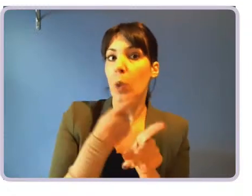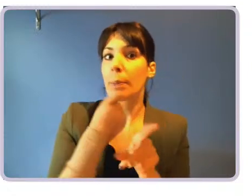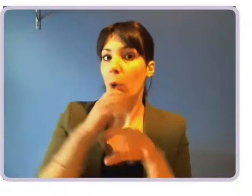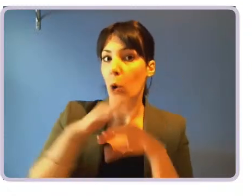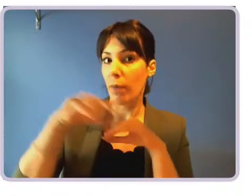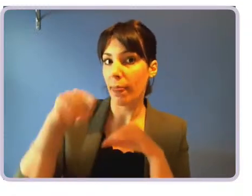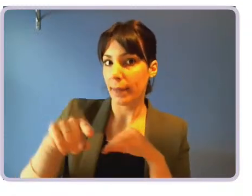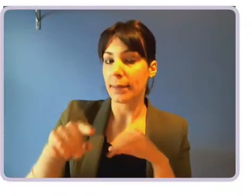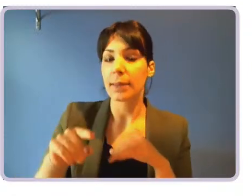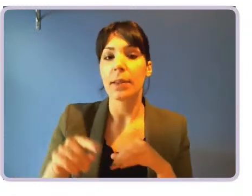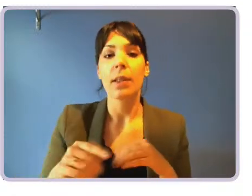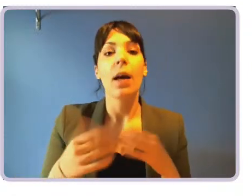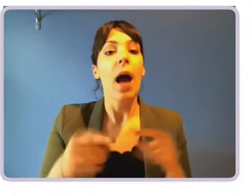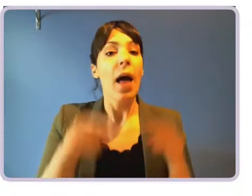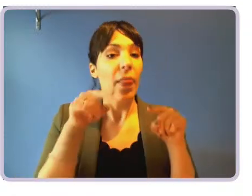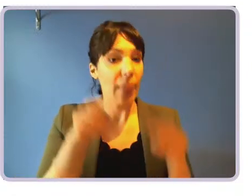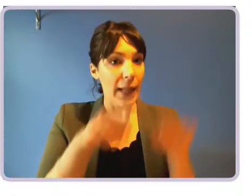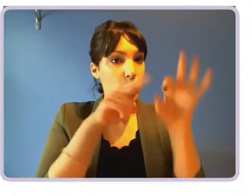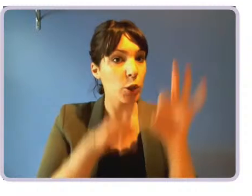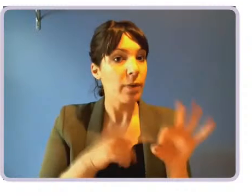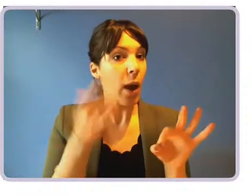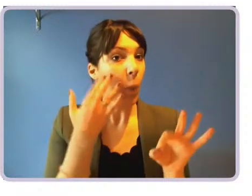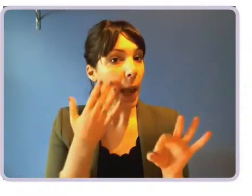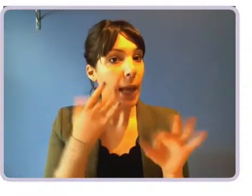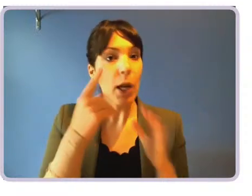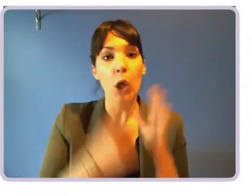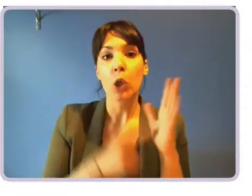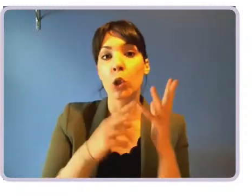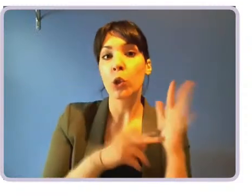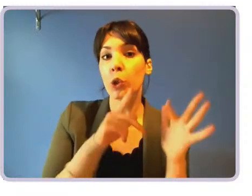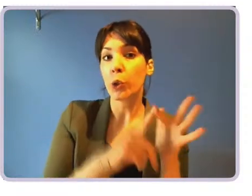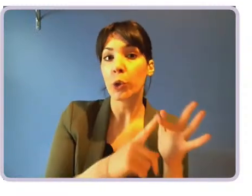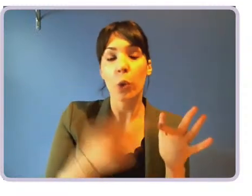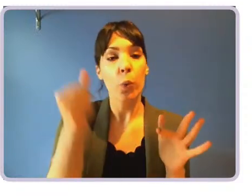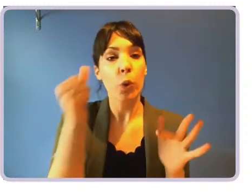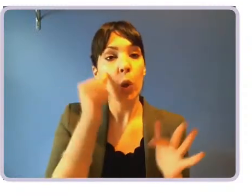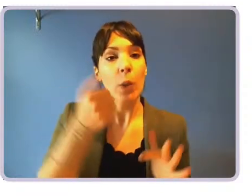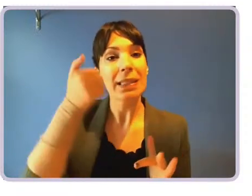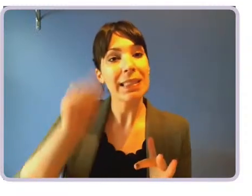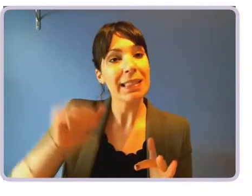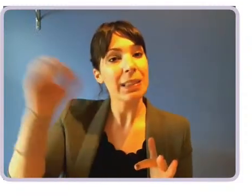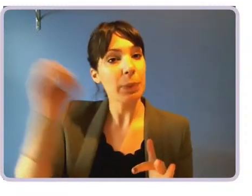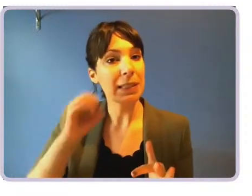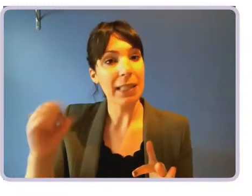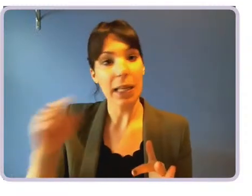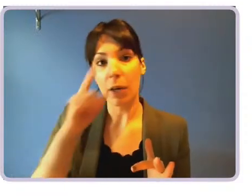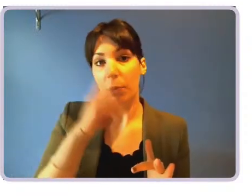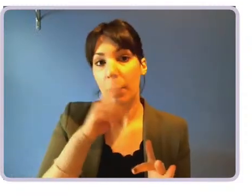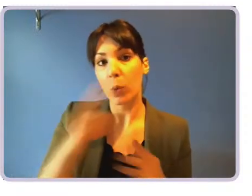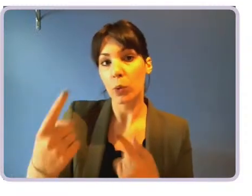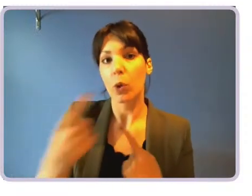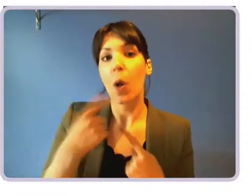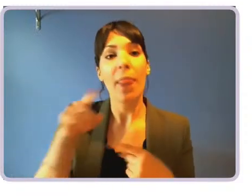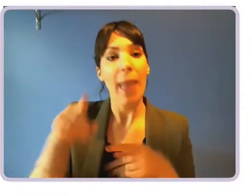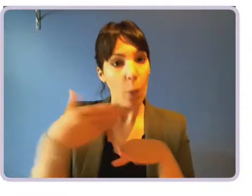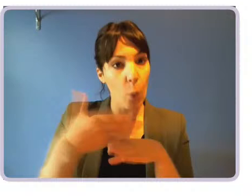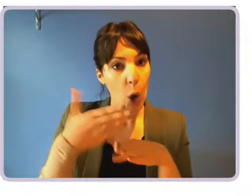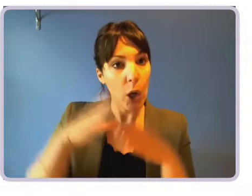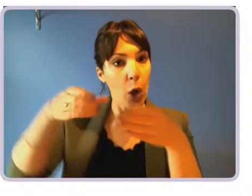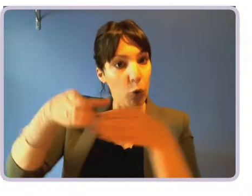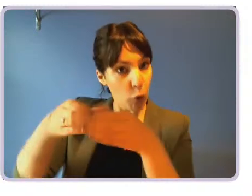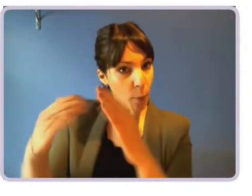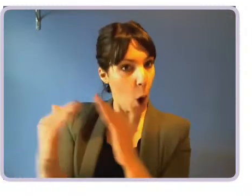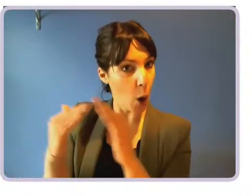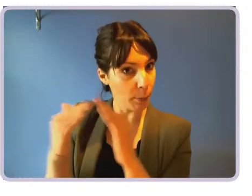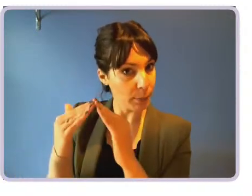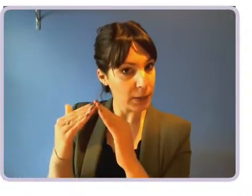June. It's notable that nearly 60% worked in group homes. Many worked across a number of different